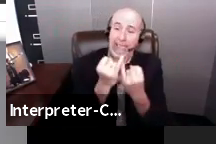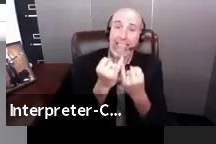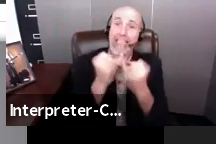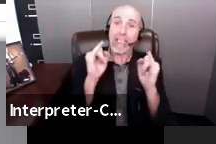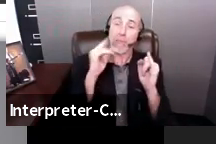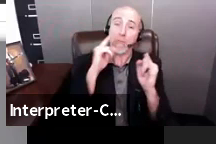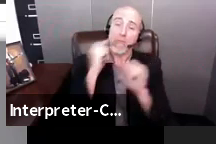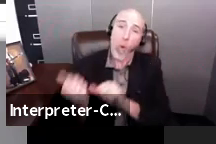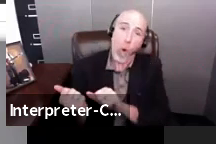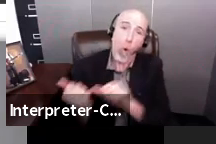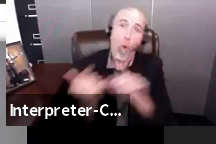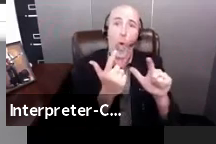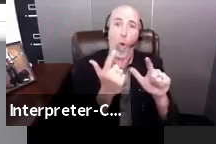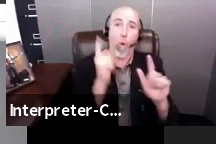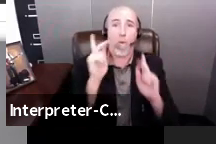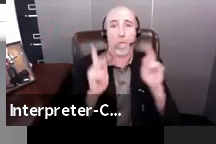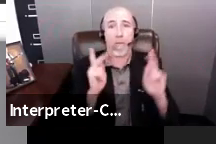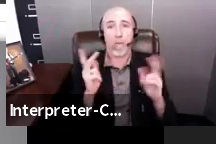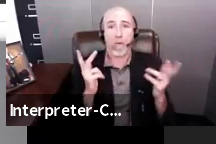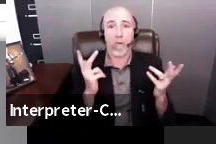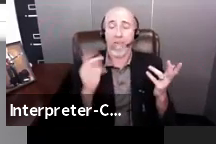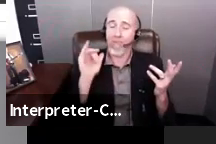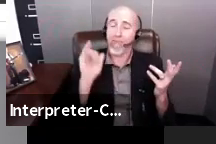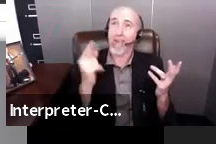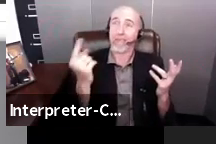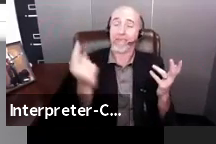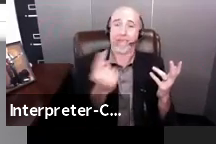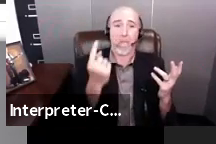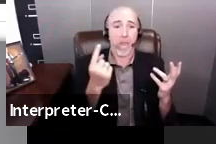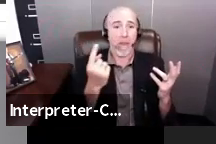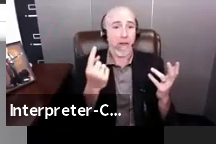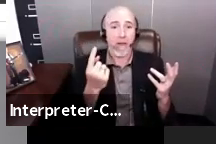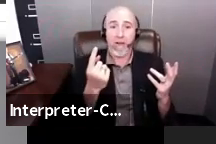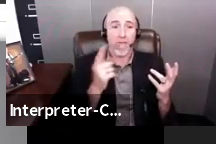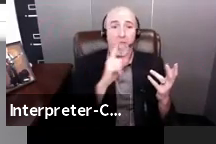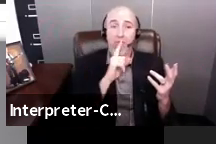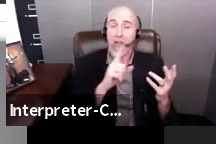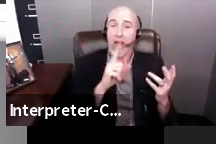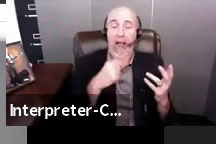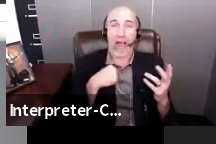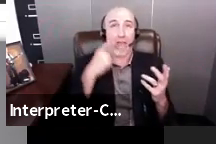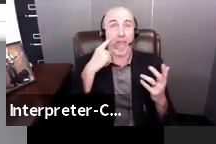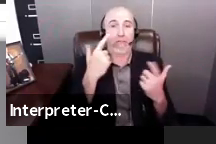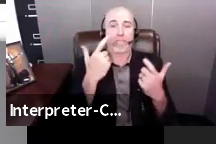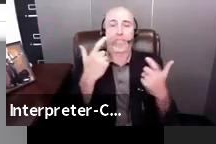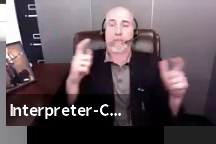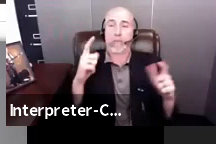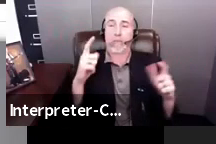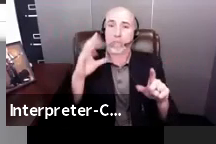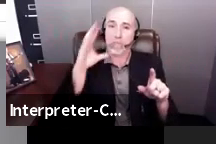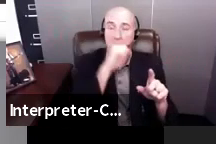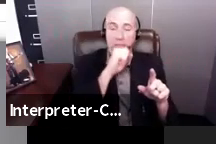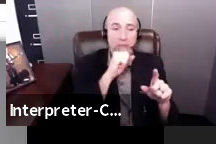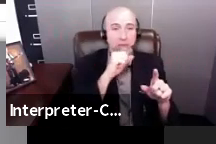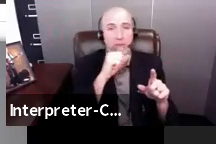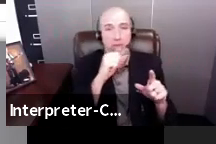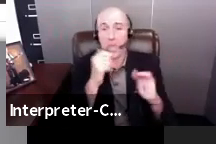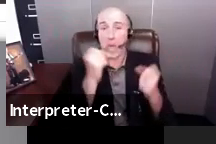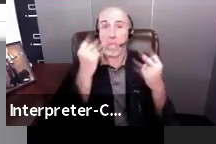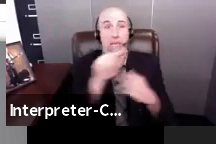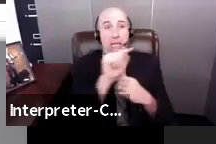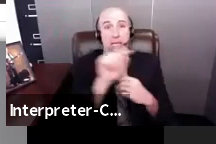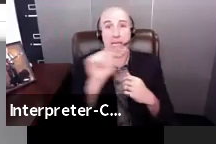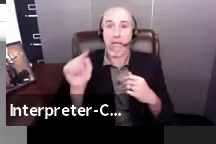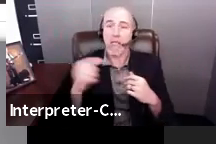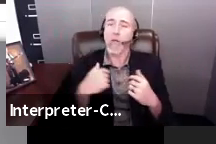for all people. That is something that is gravely missed by many people. And